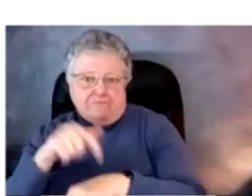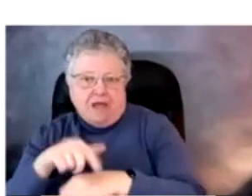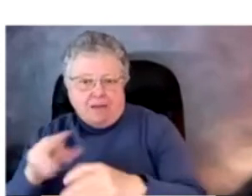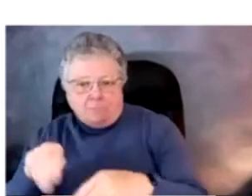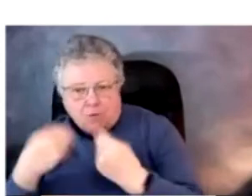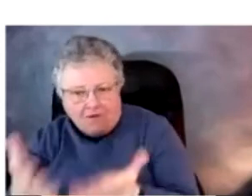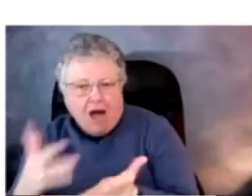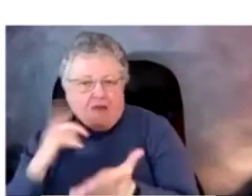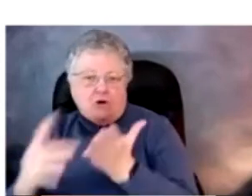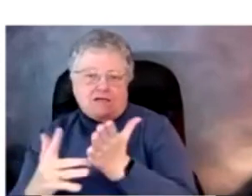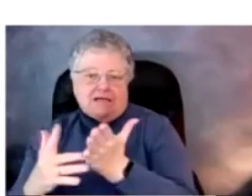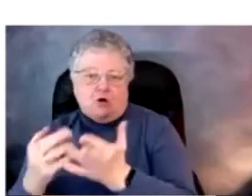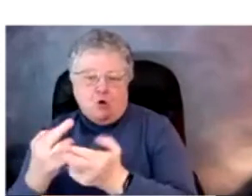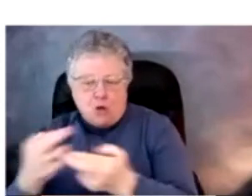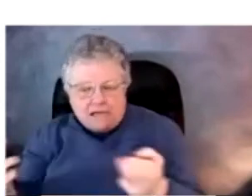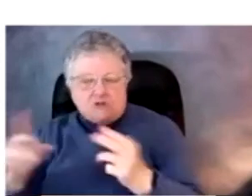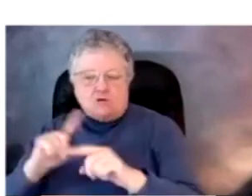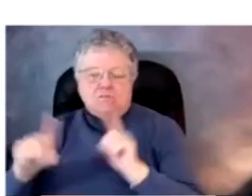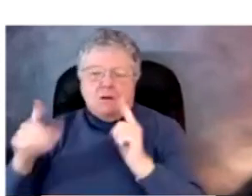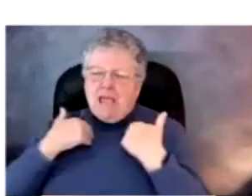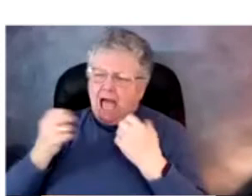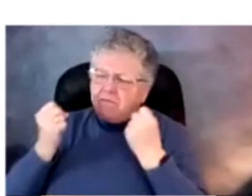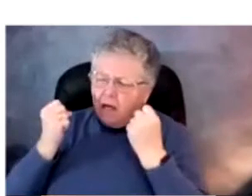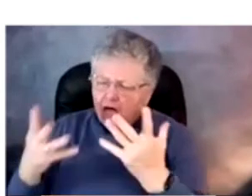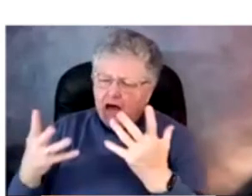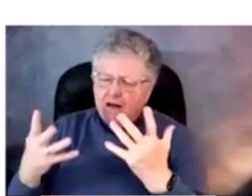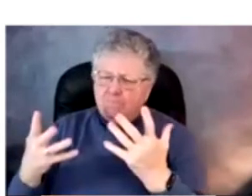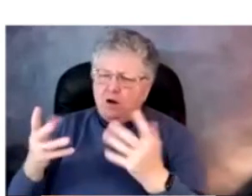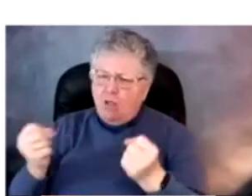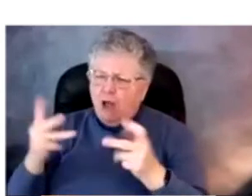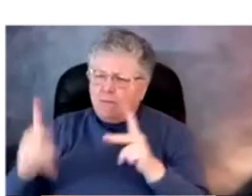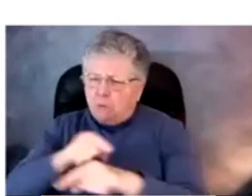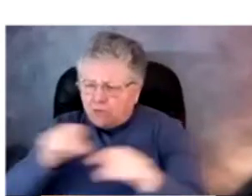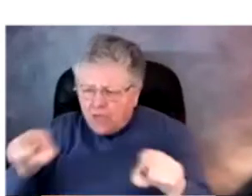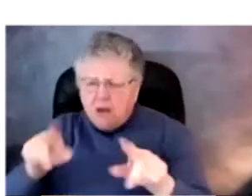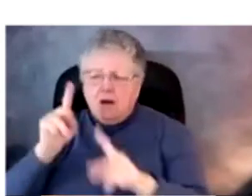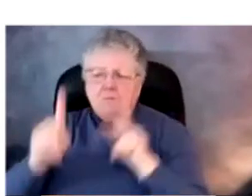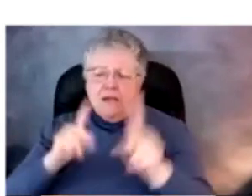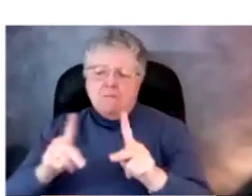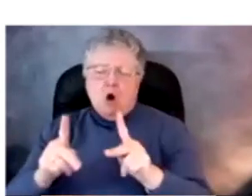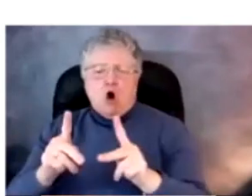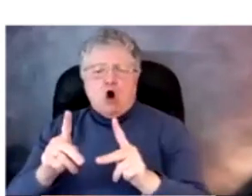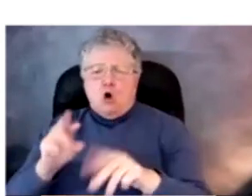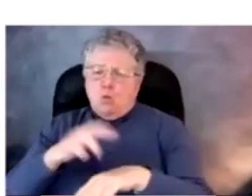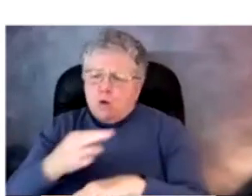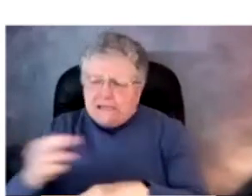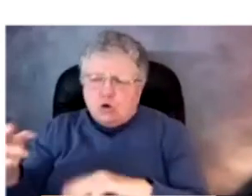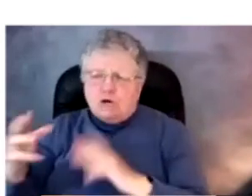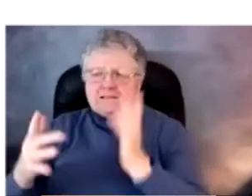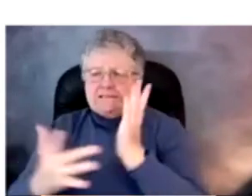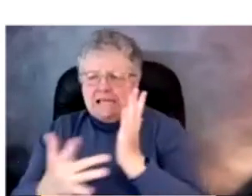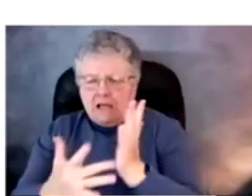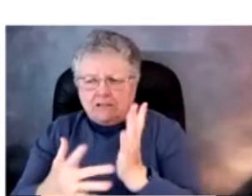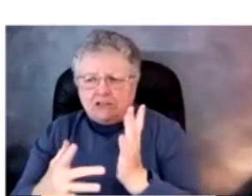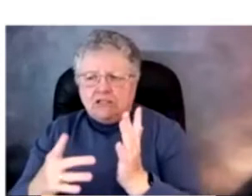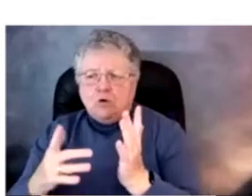of tools and strategies that we can share that can help support in that. And I'm sure, yeah,